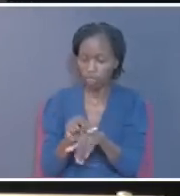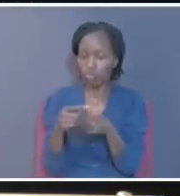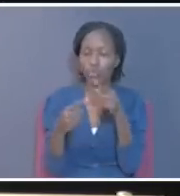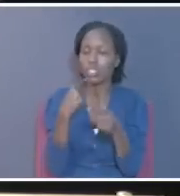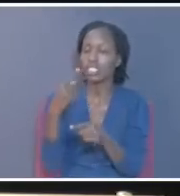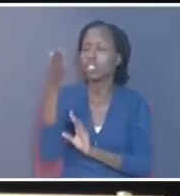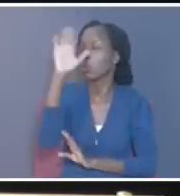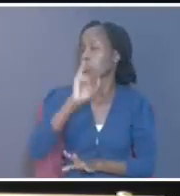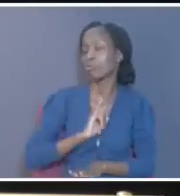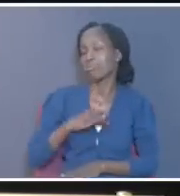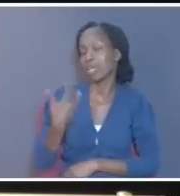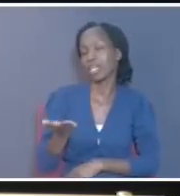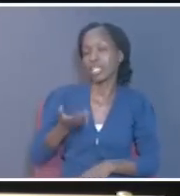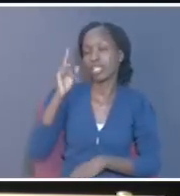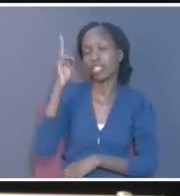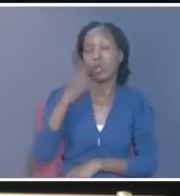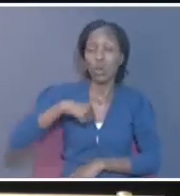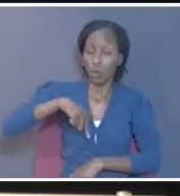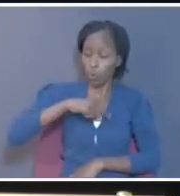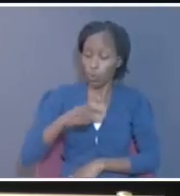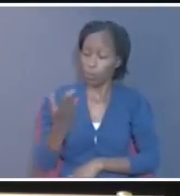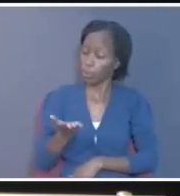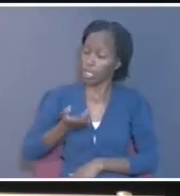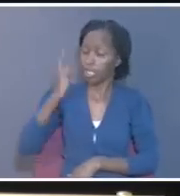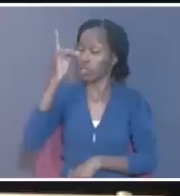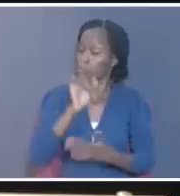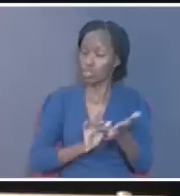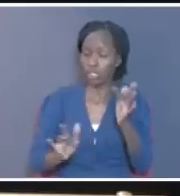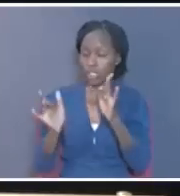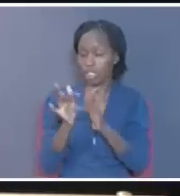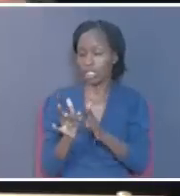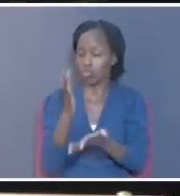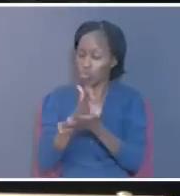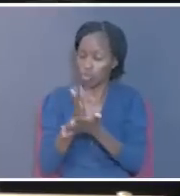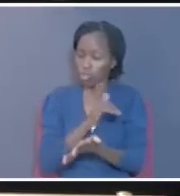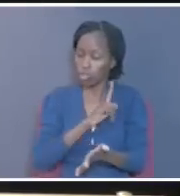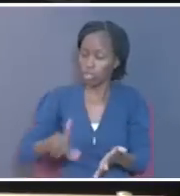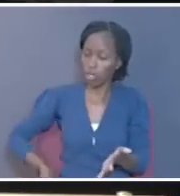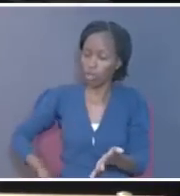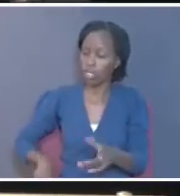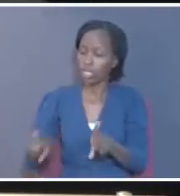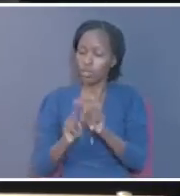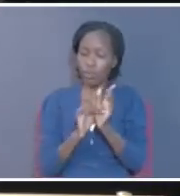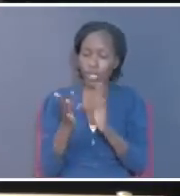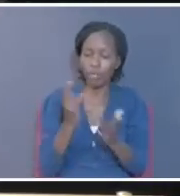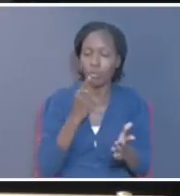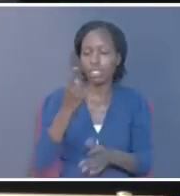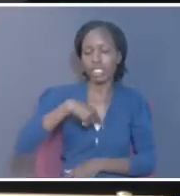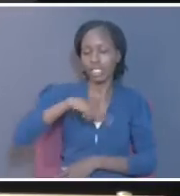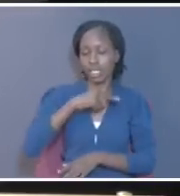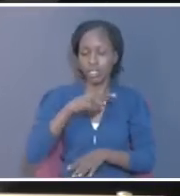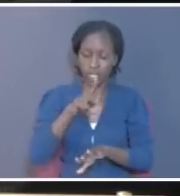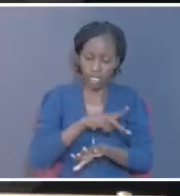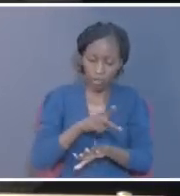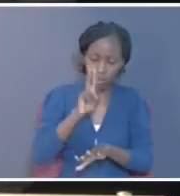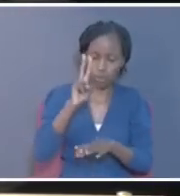tell him, Lord, I need you. We need you, Jesus. Indeed, Father, Lord, as the word indeed tells us in the book of